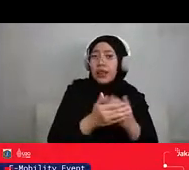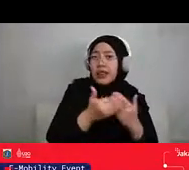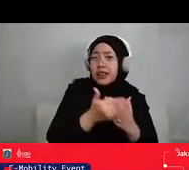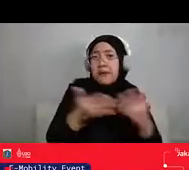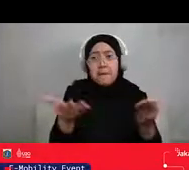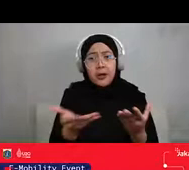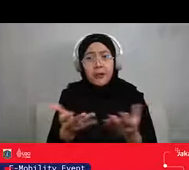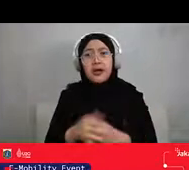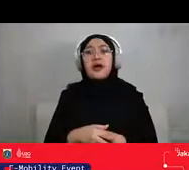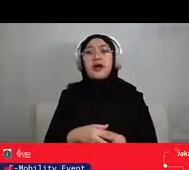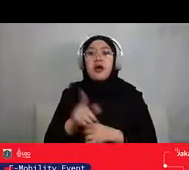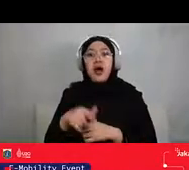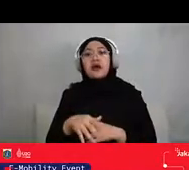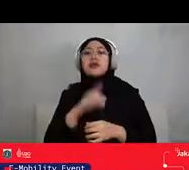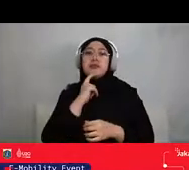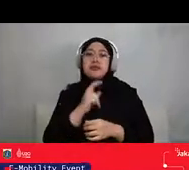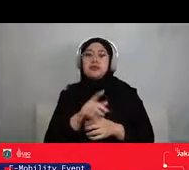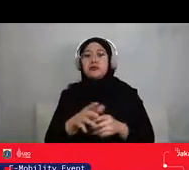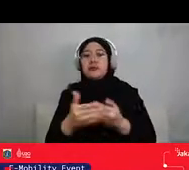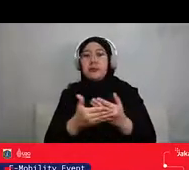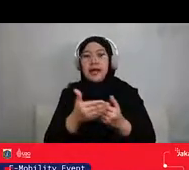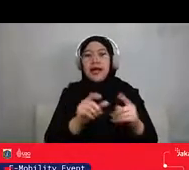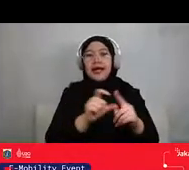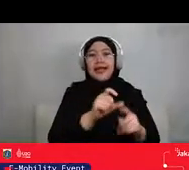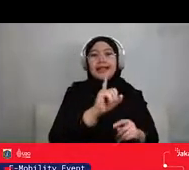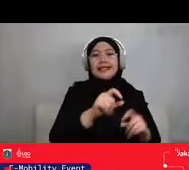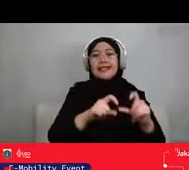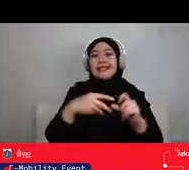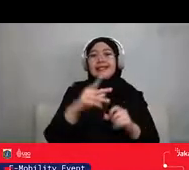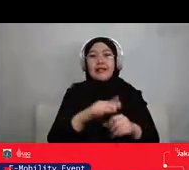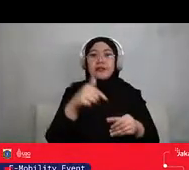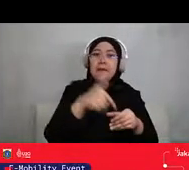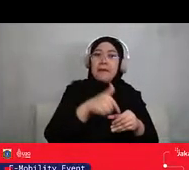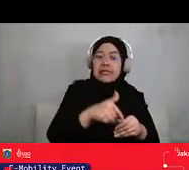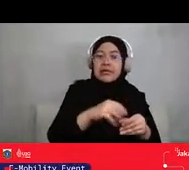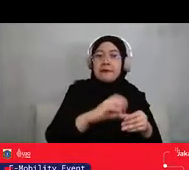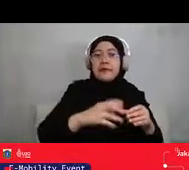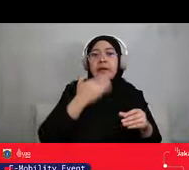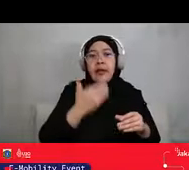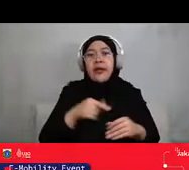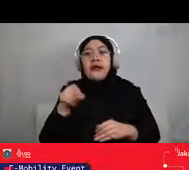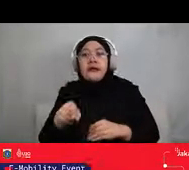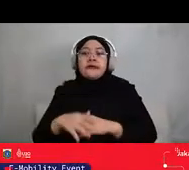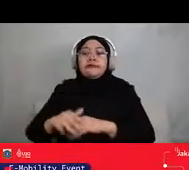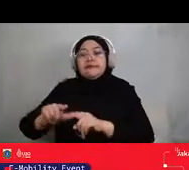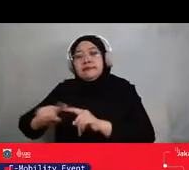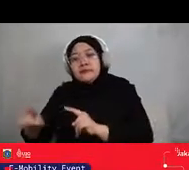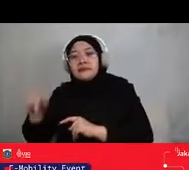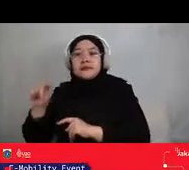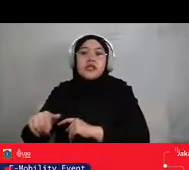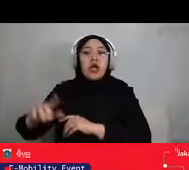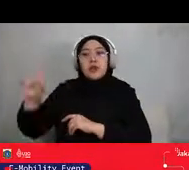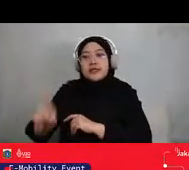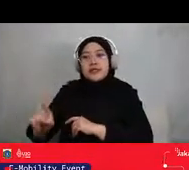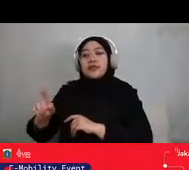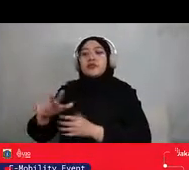need not hold all the buses at the same time. So the depot size can be much smaller and the buses can be parked elsewhere. But for electric buses,